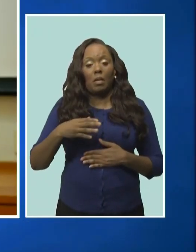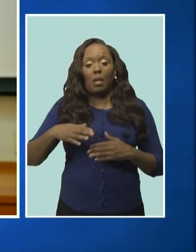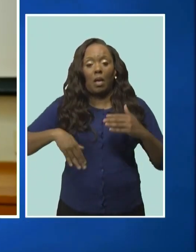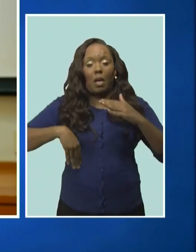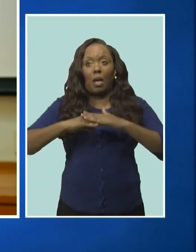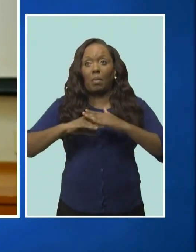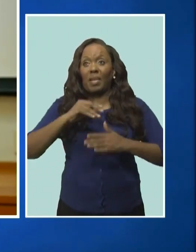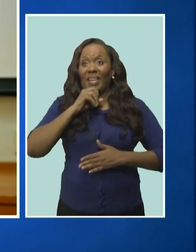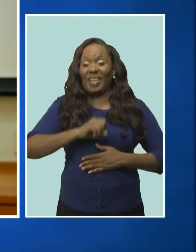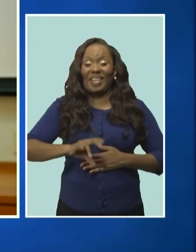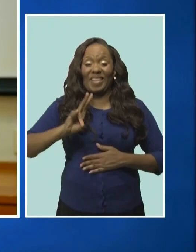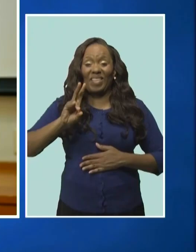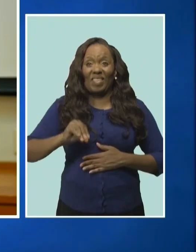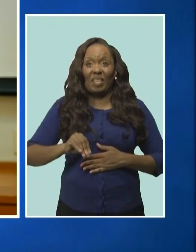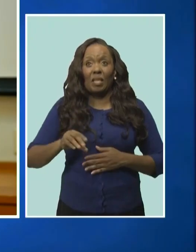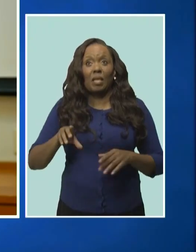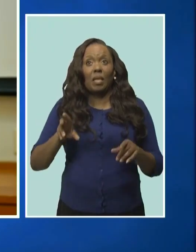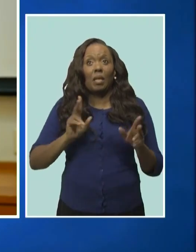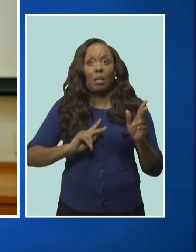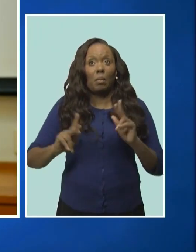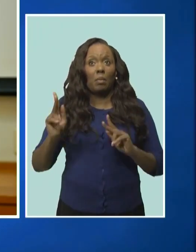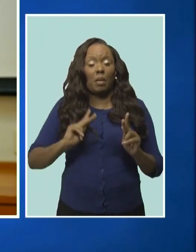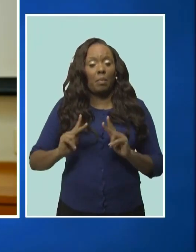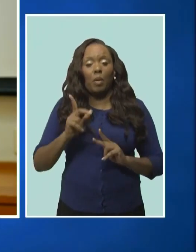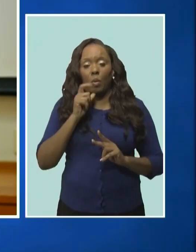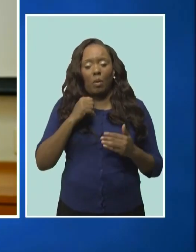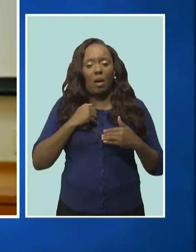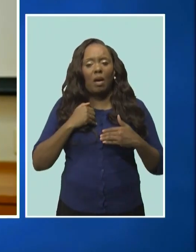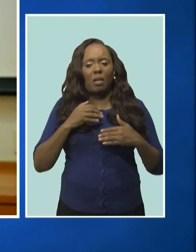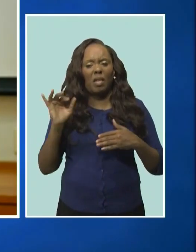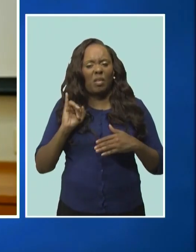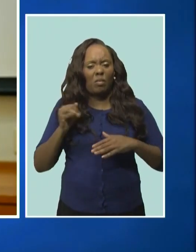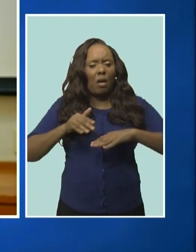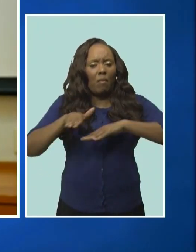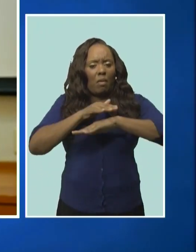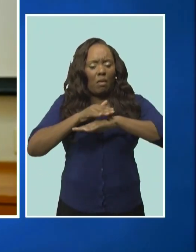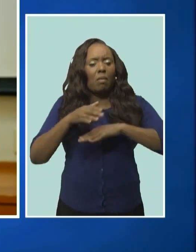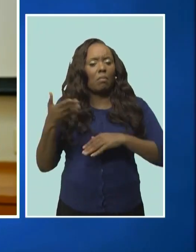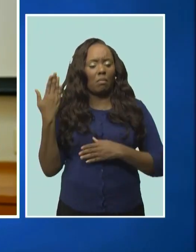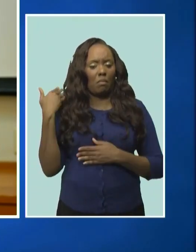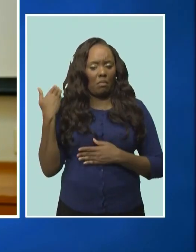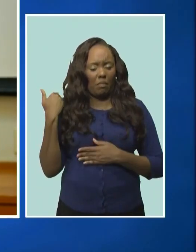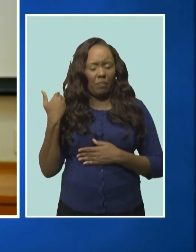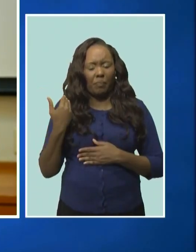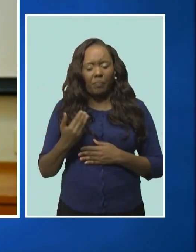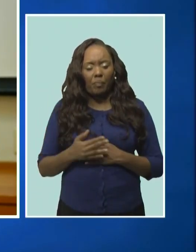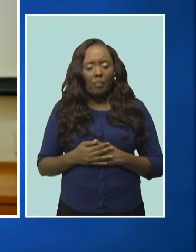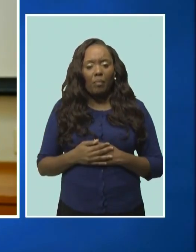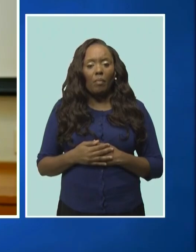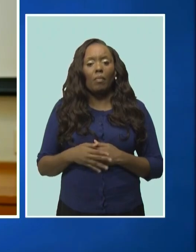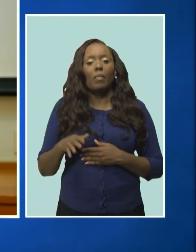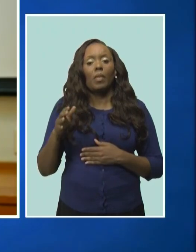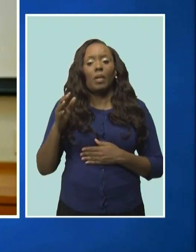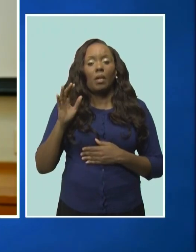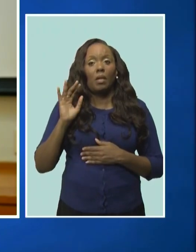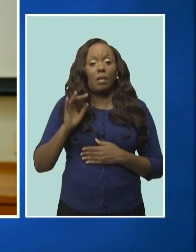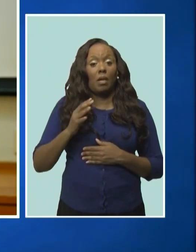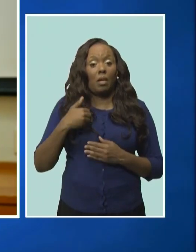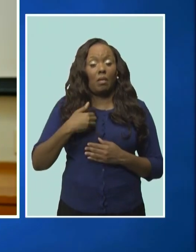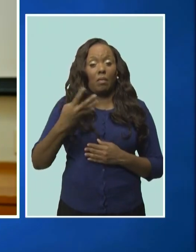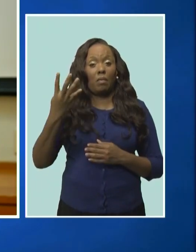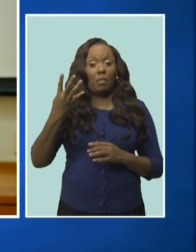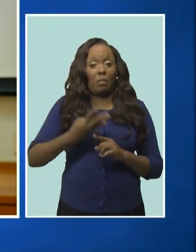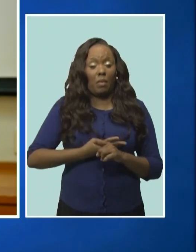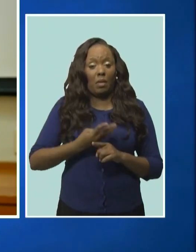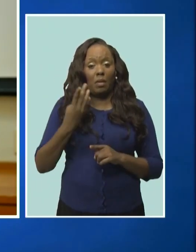70, including those persons who were previously covered. And it is open for 4 months. You have 4 months